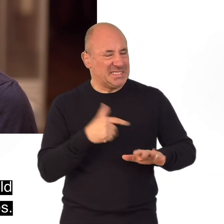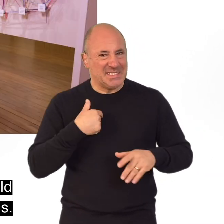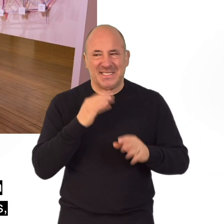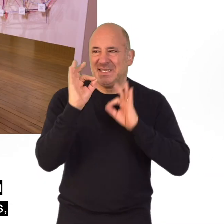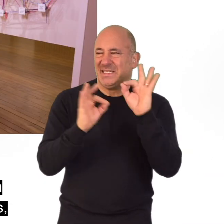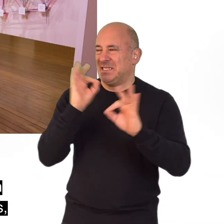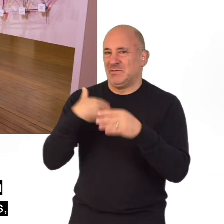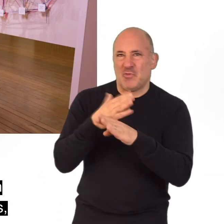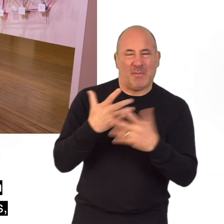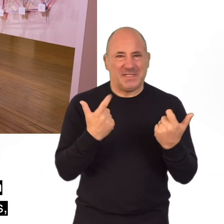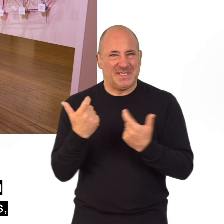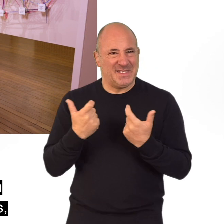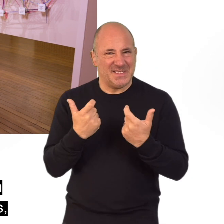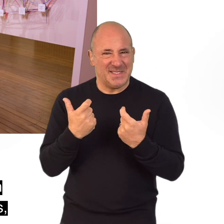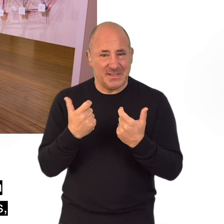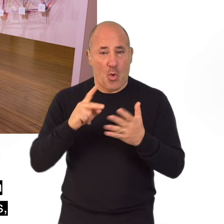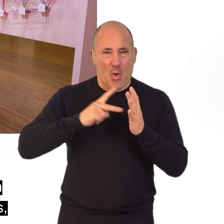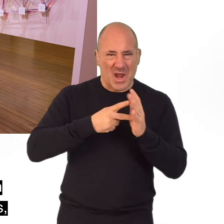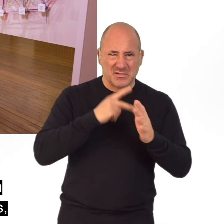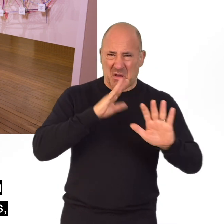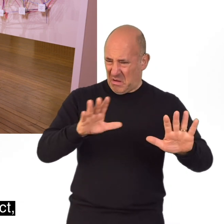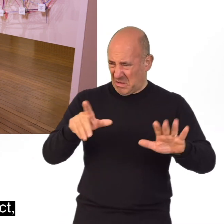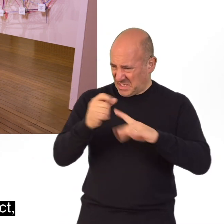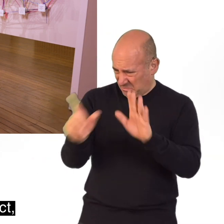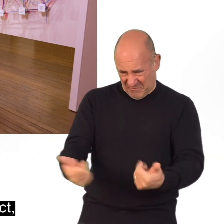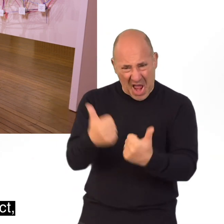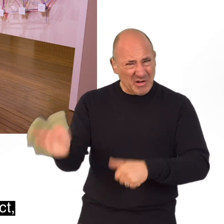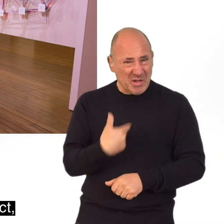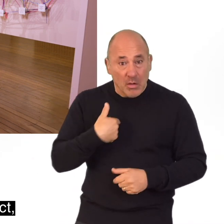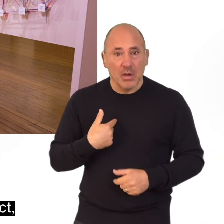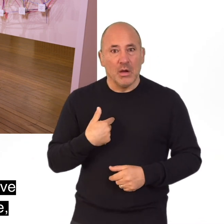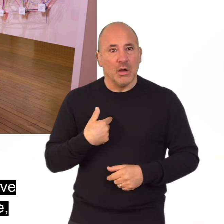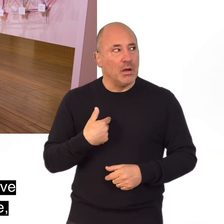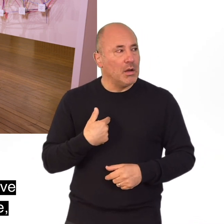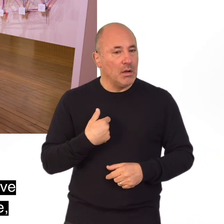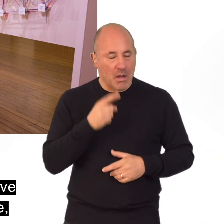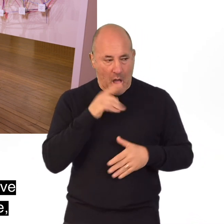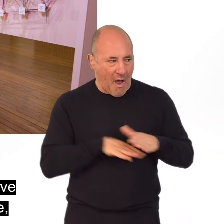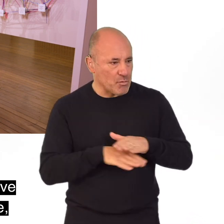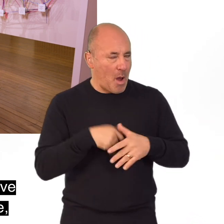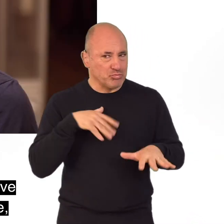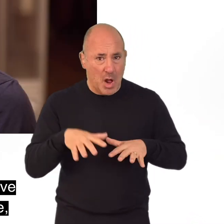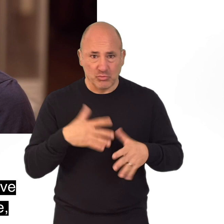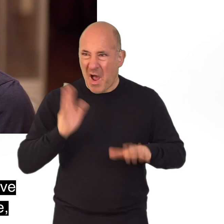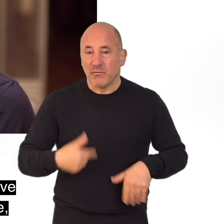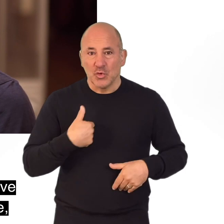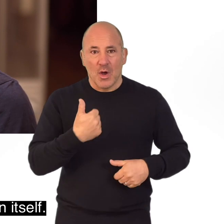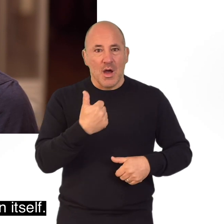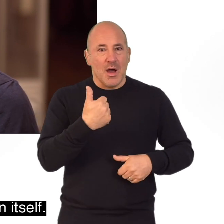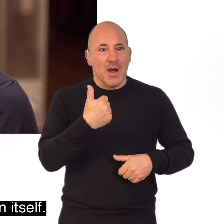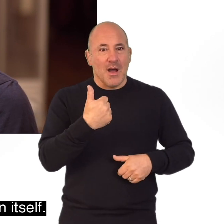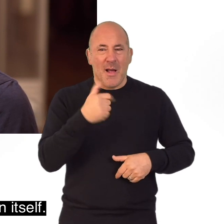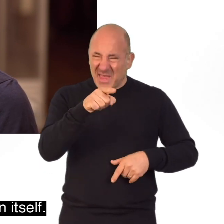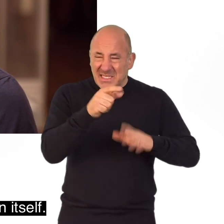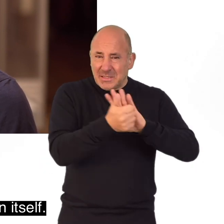processes, and kind of to find an organisation that goes, you know, that's perfect, you know, you don't have to hide that or struggle, you